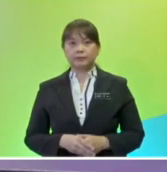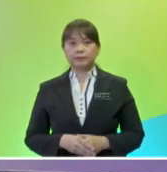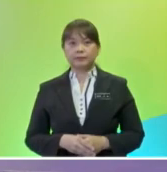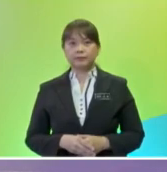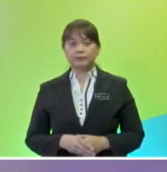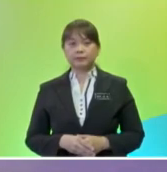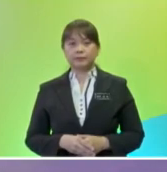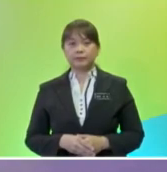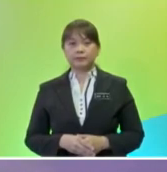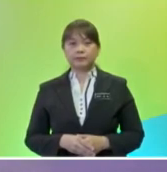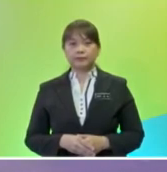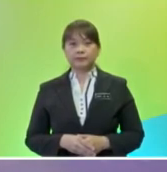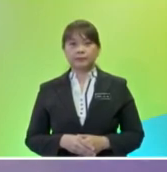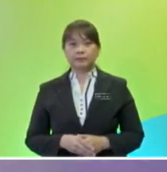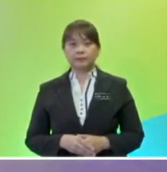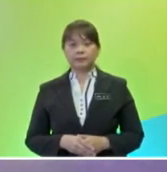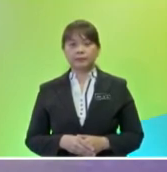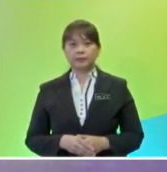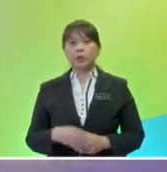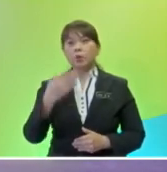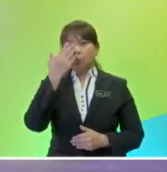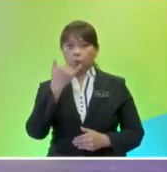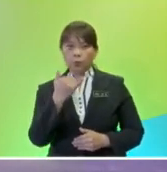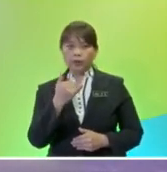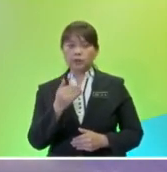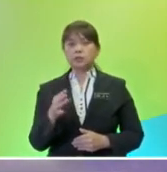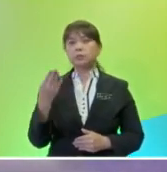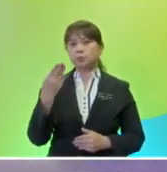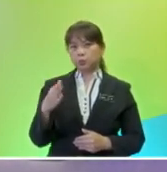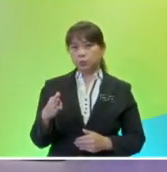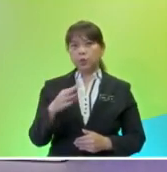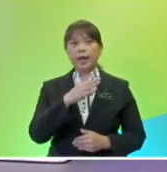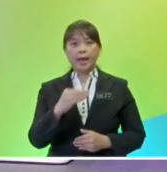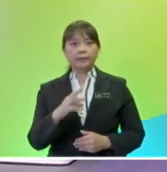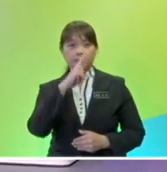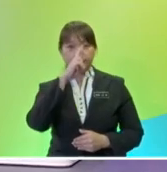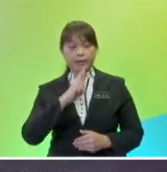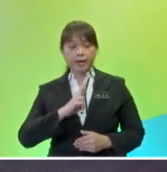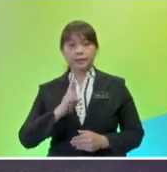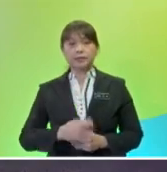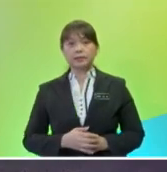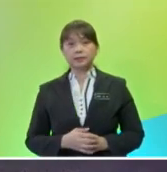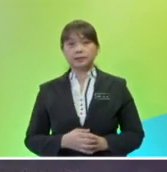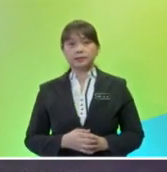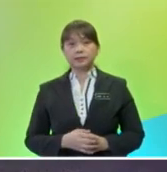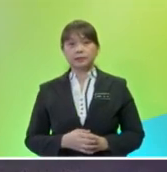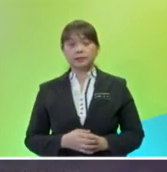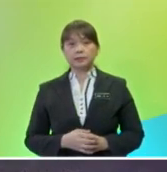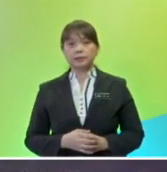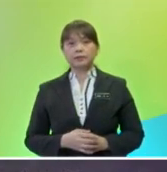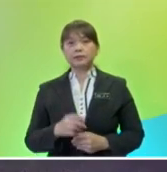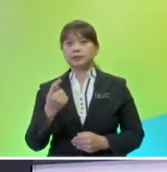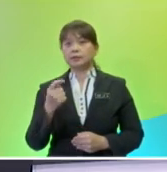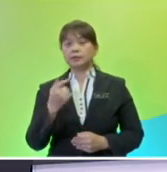just wondering, you know, why are they the blue color and then the red color actually, on a magnet? The colors are not really important,